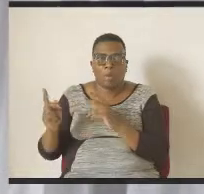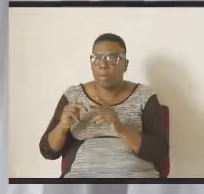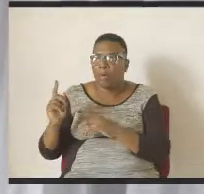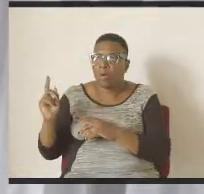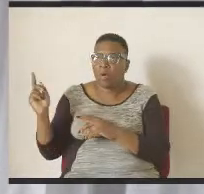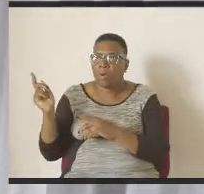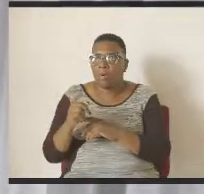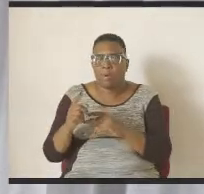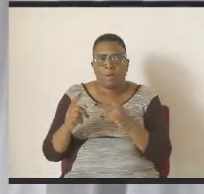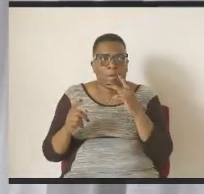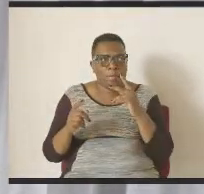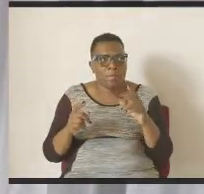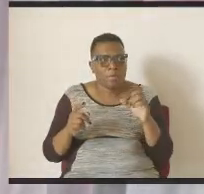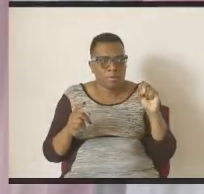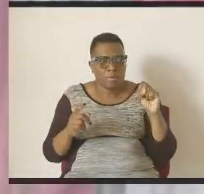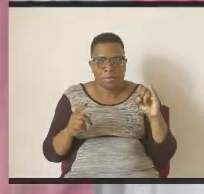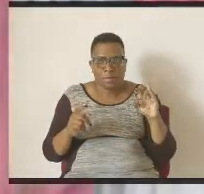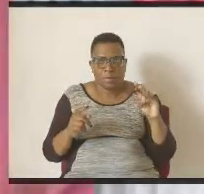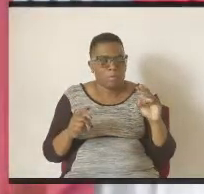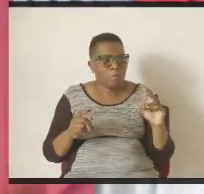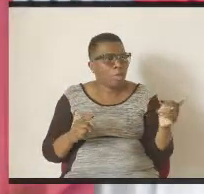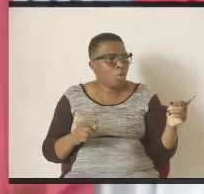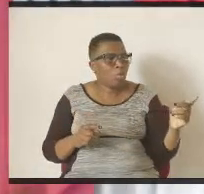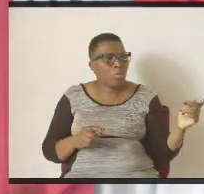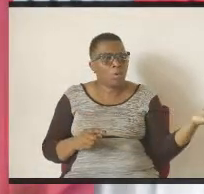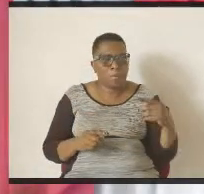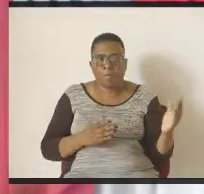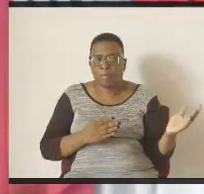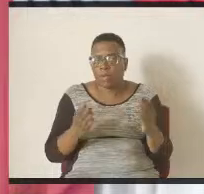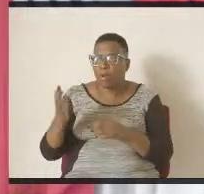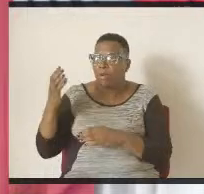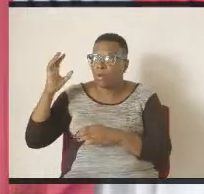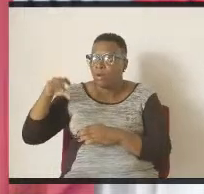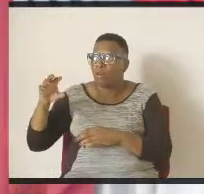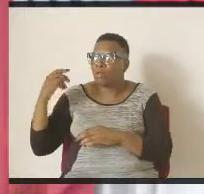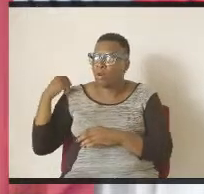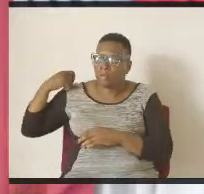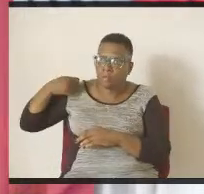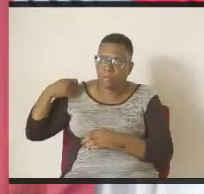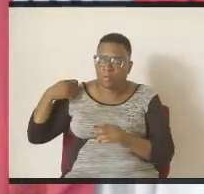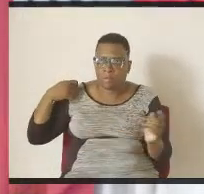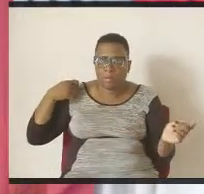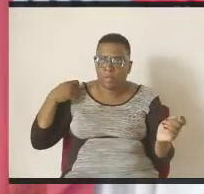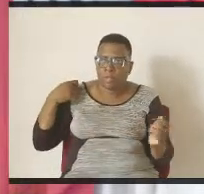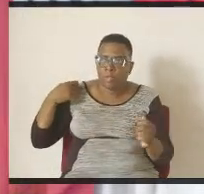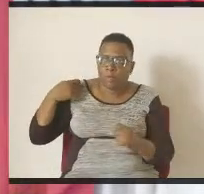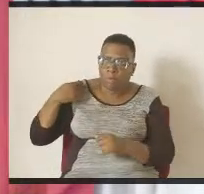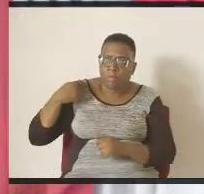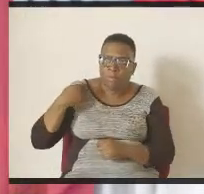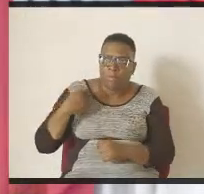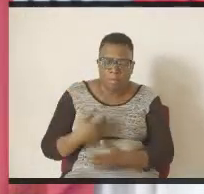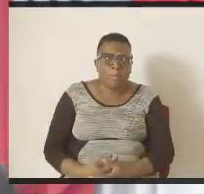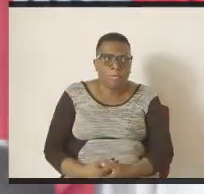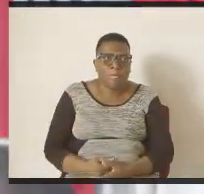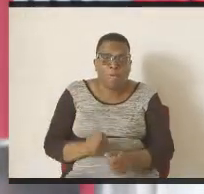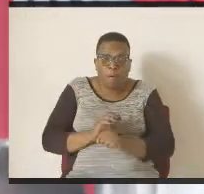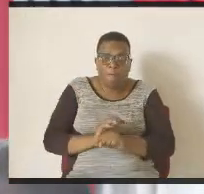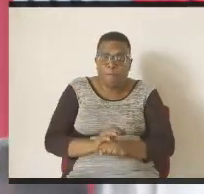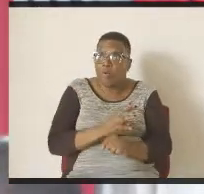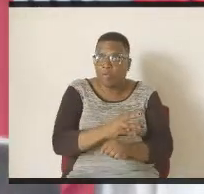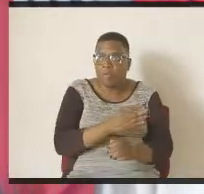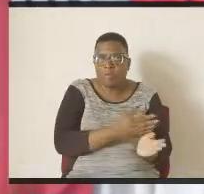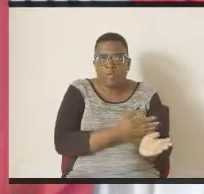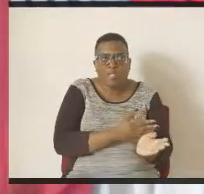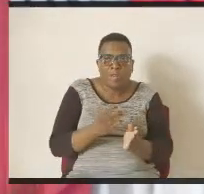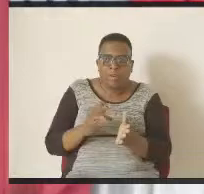they compelled to do what? Bear his cross. They forced him to carry